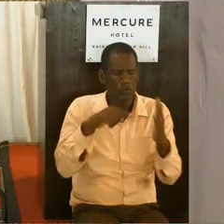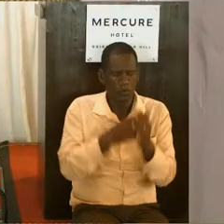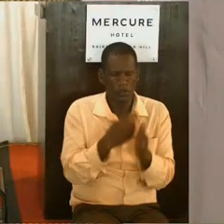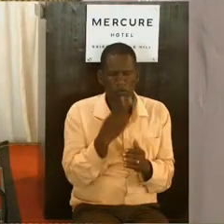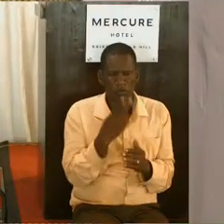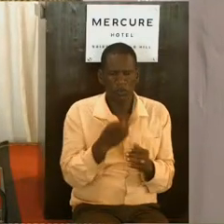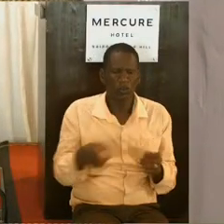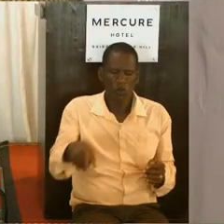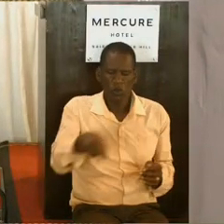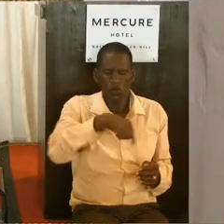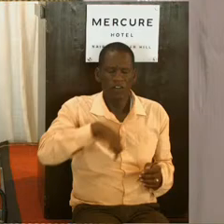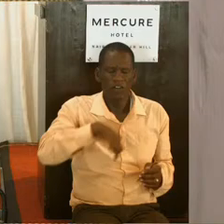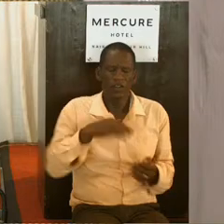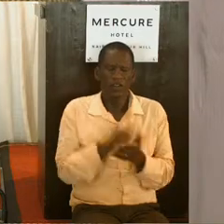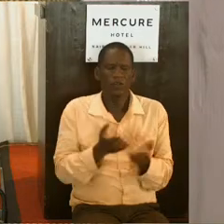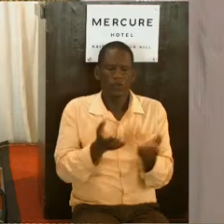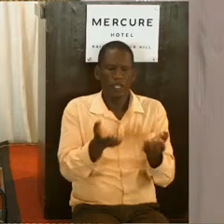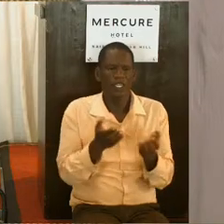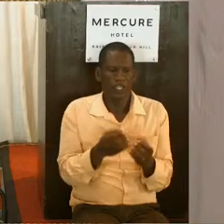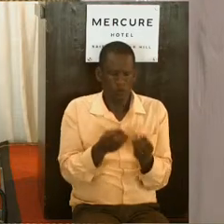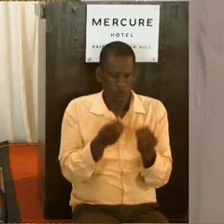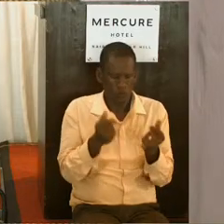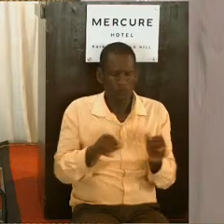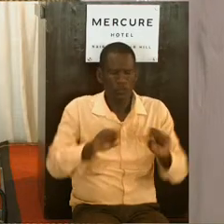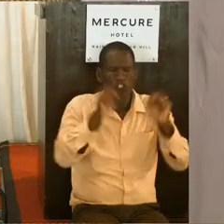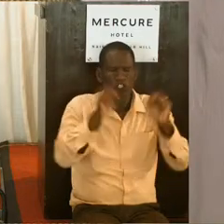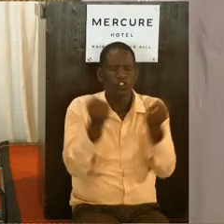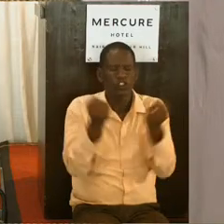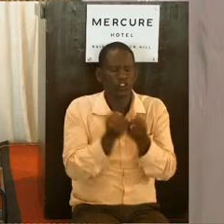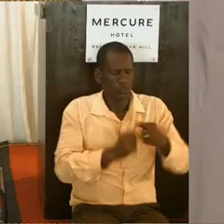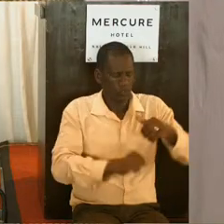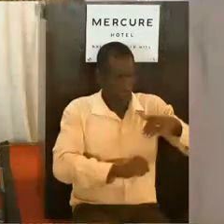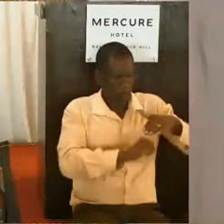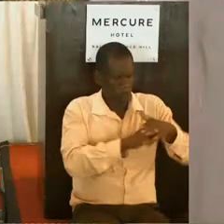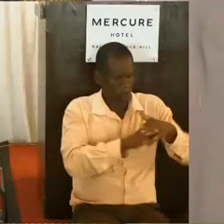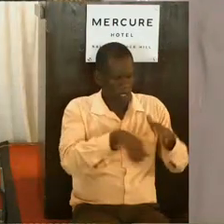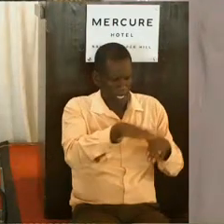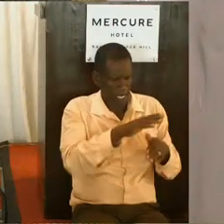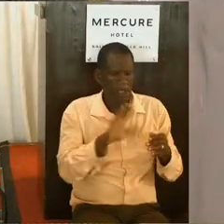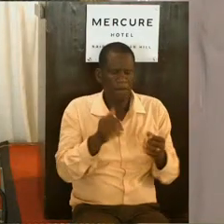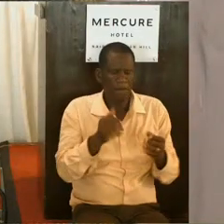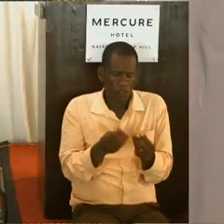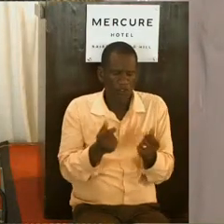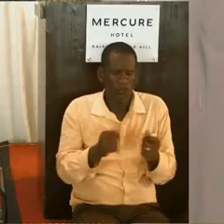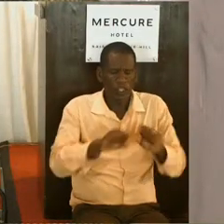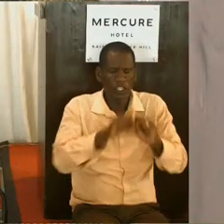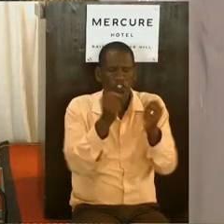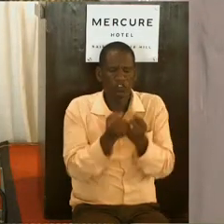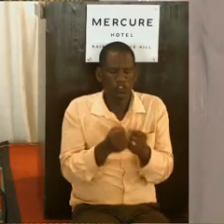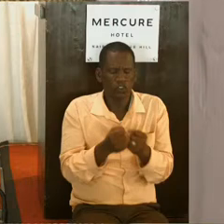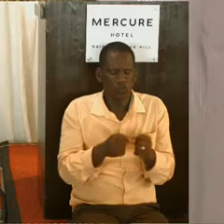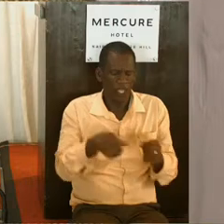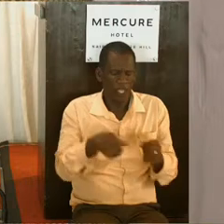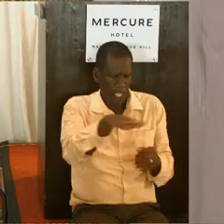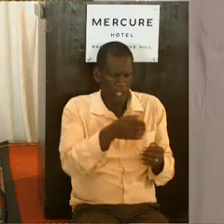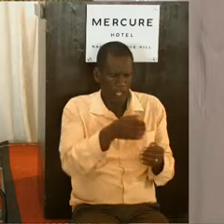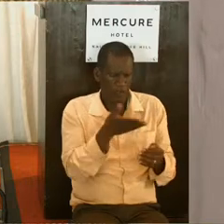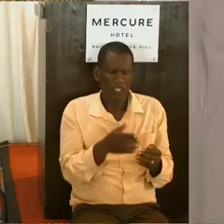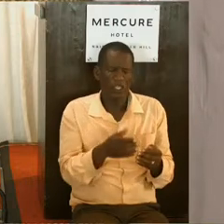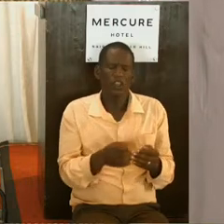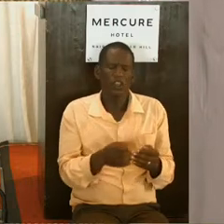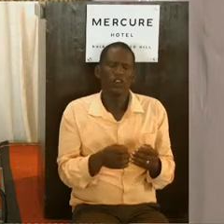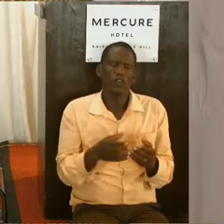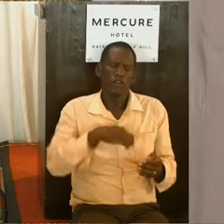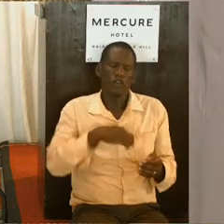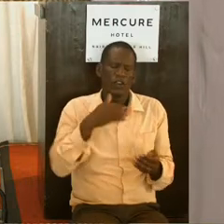we felt that we needed to address the social pillar by addressing the social pillar then we felt that we were